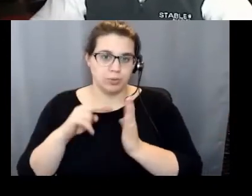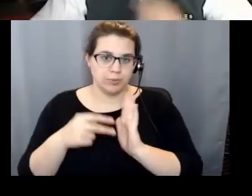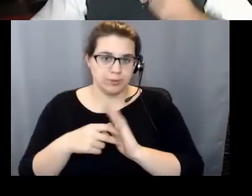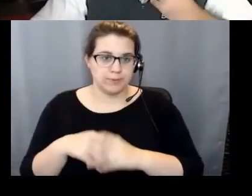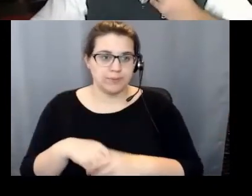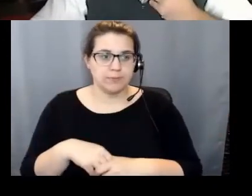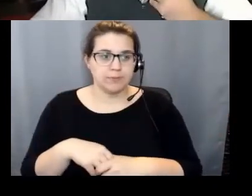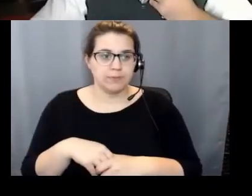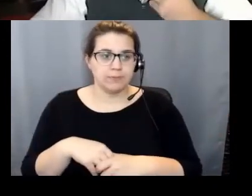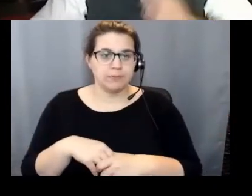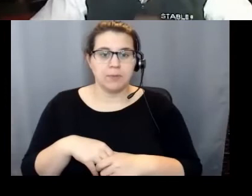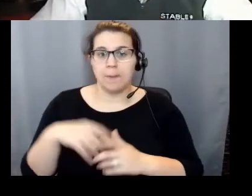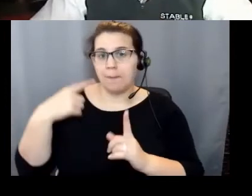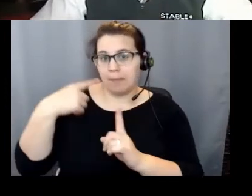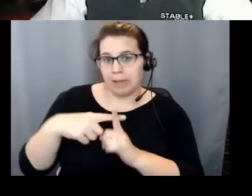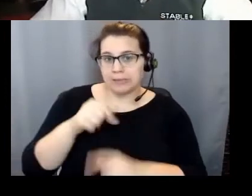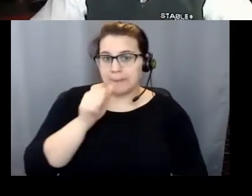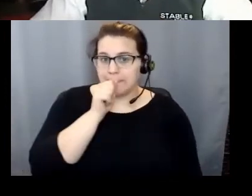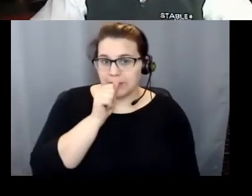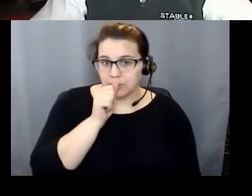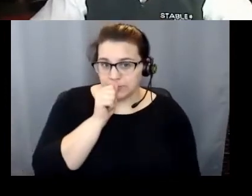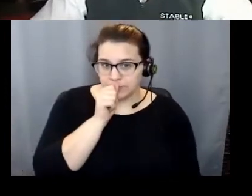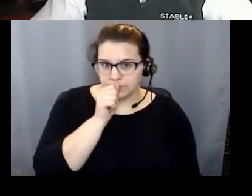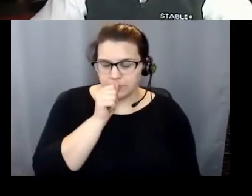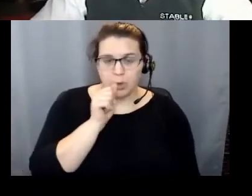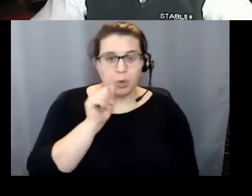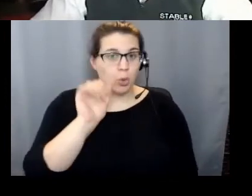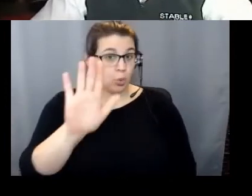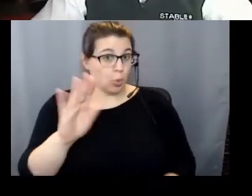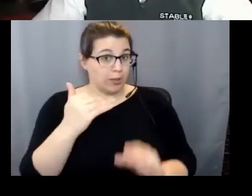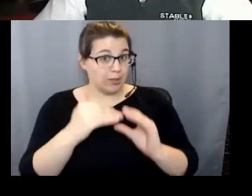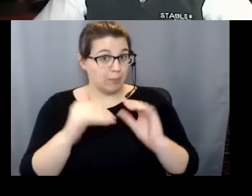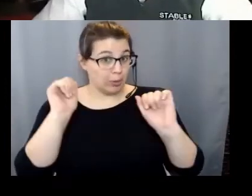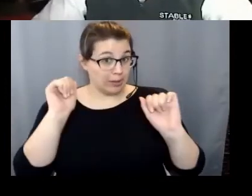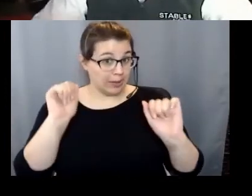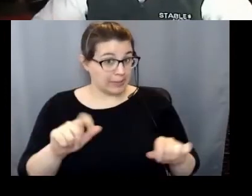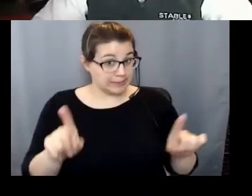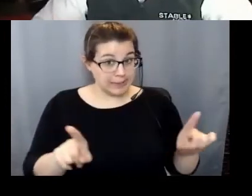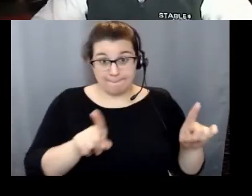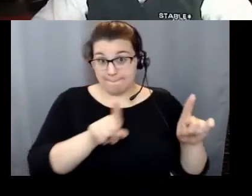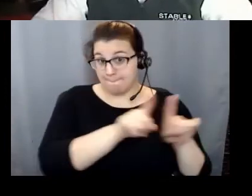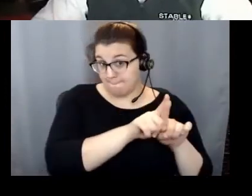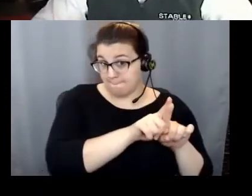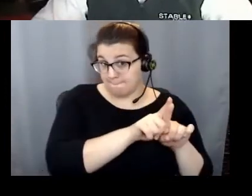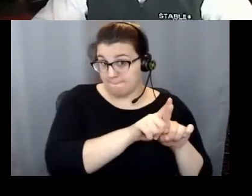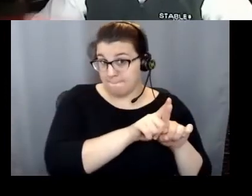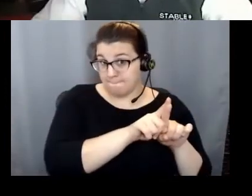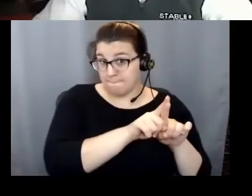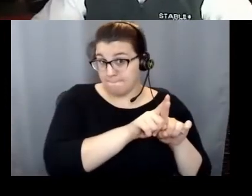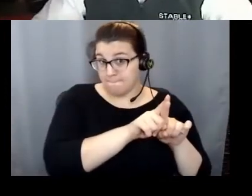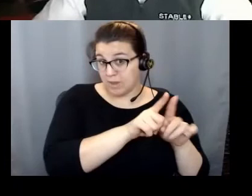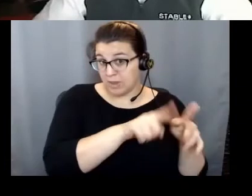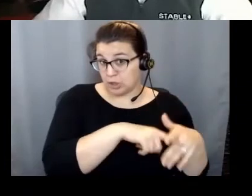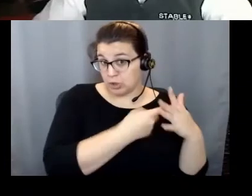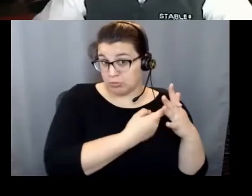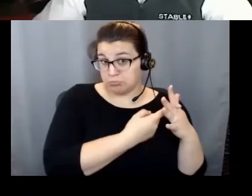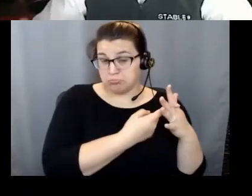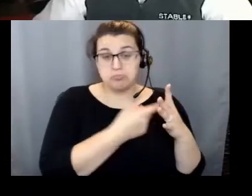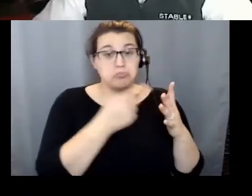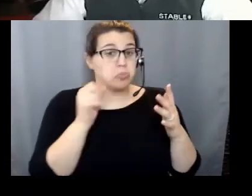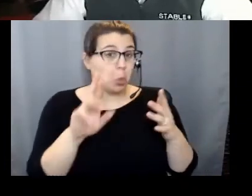create a password. This email address can be the same as the email address you put in at the beginning of the process, or it could be